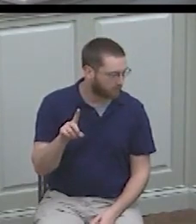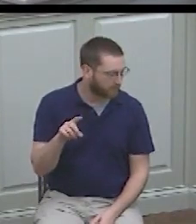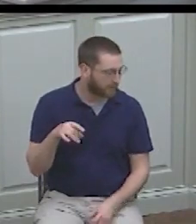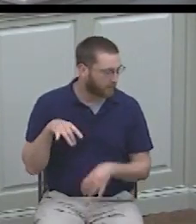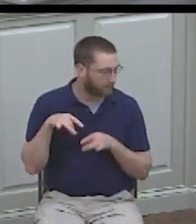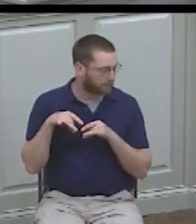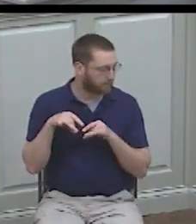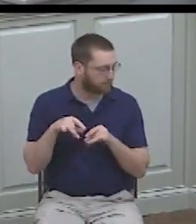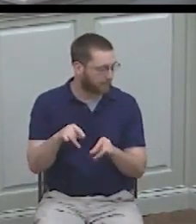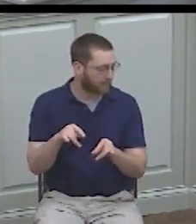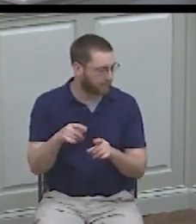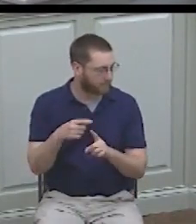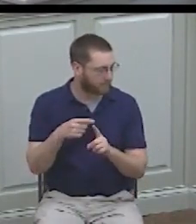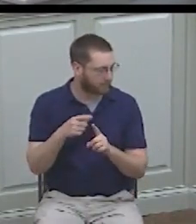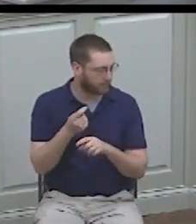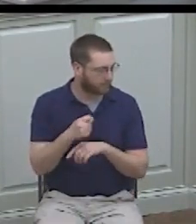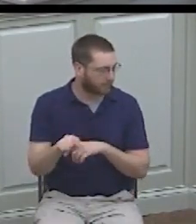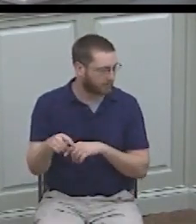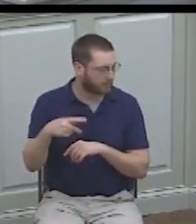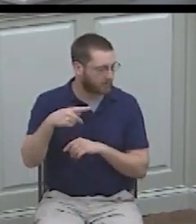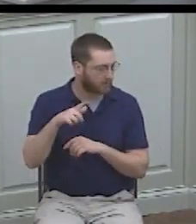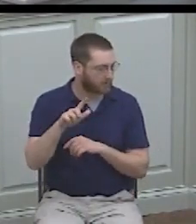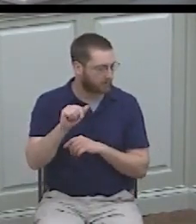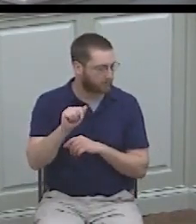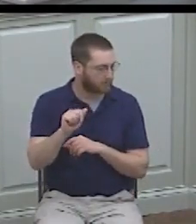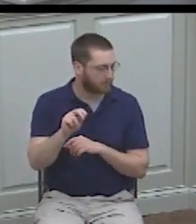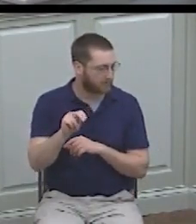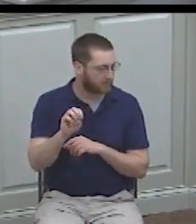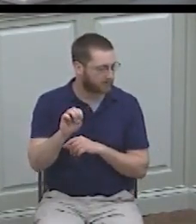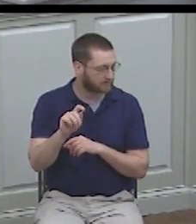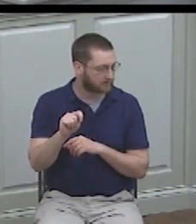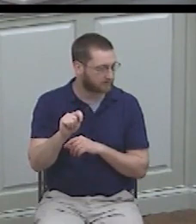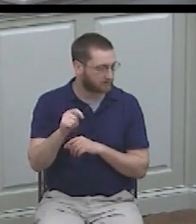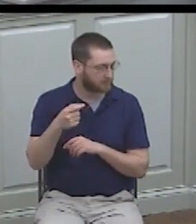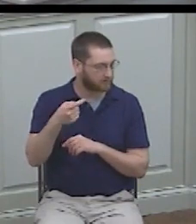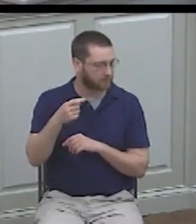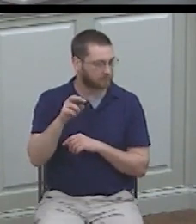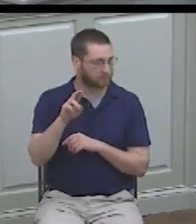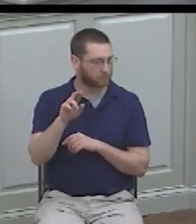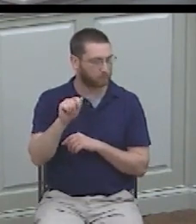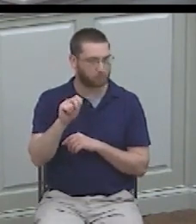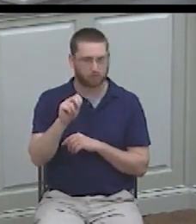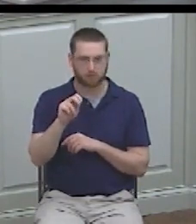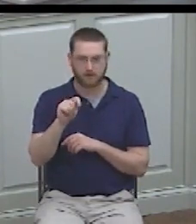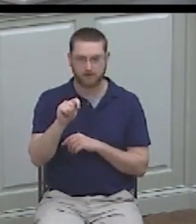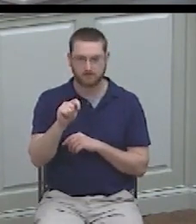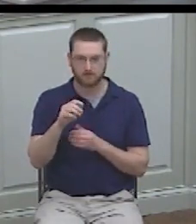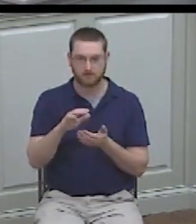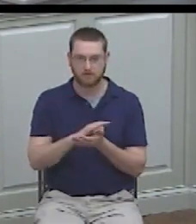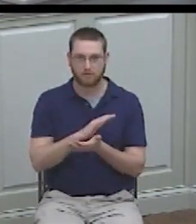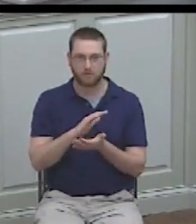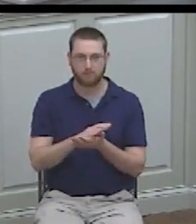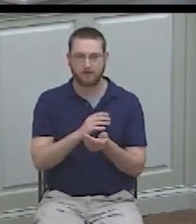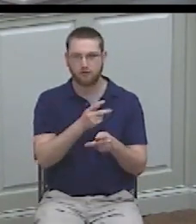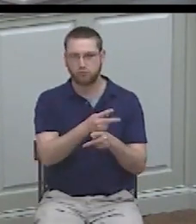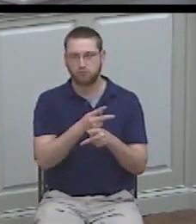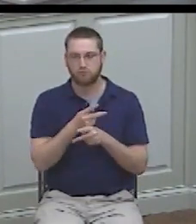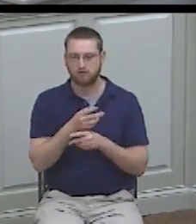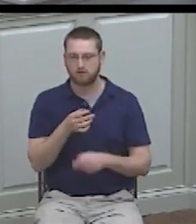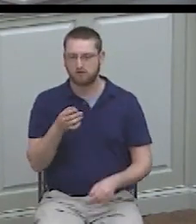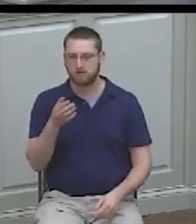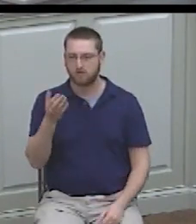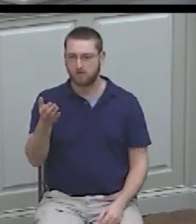2017-03-27-01. This is the Plant the Planet grant application. Professor Weston.